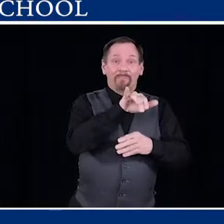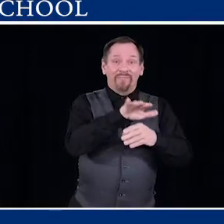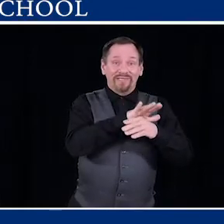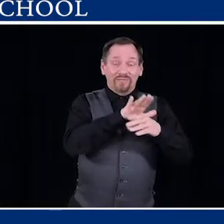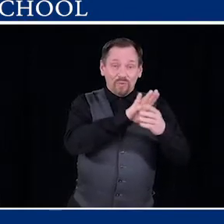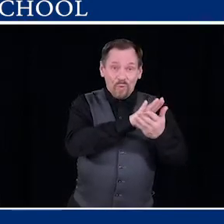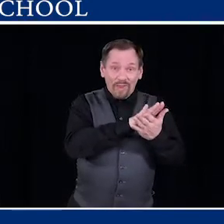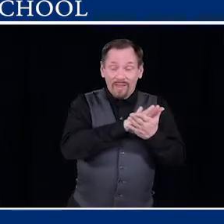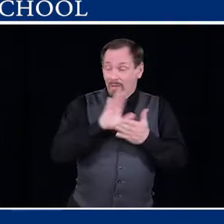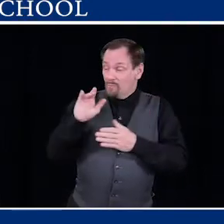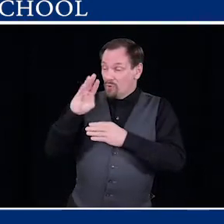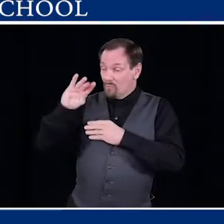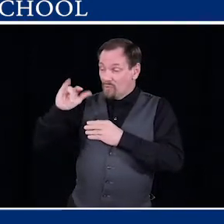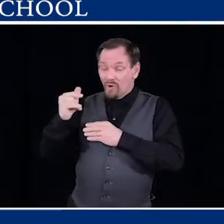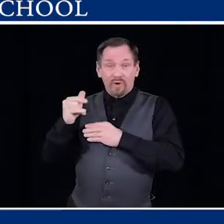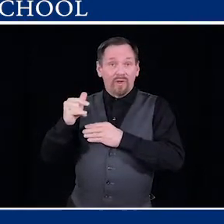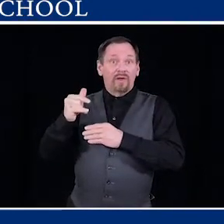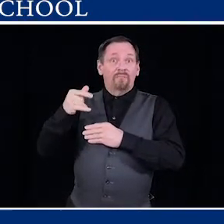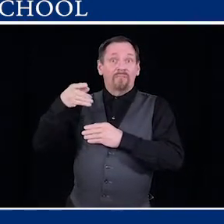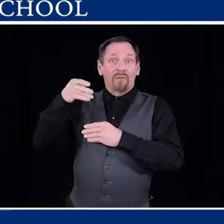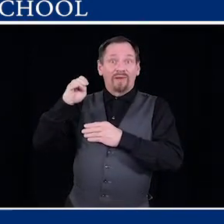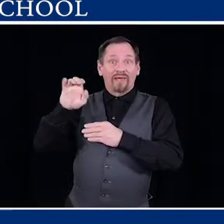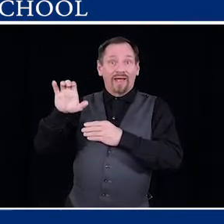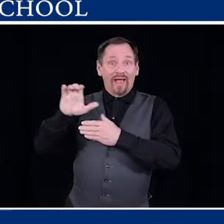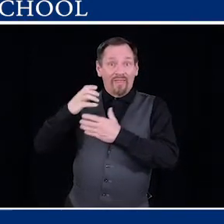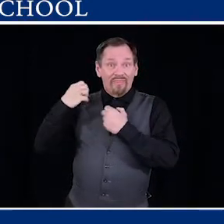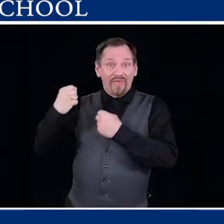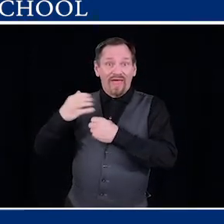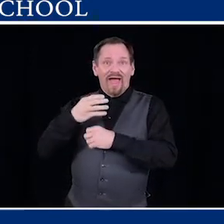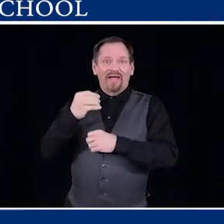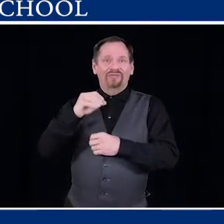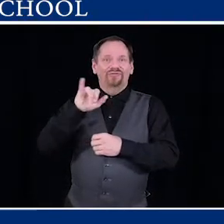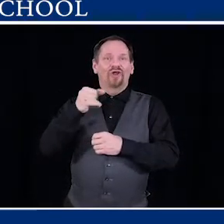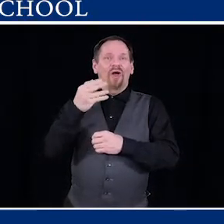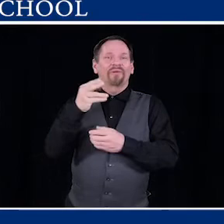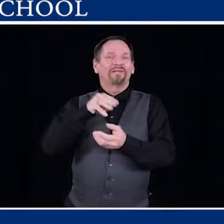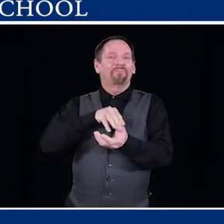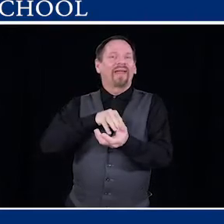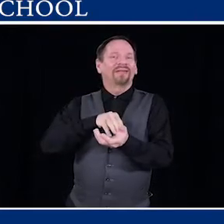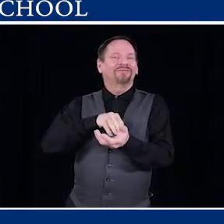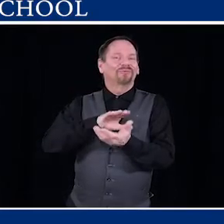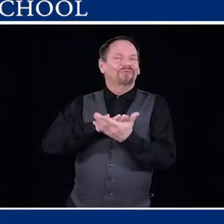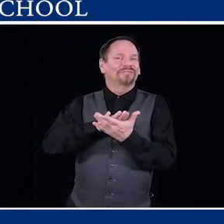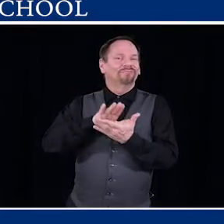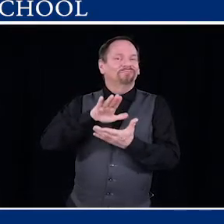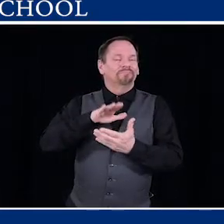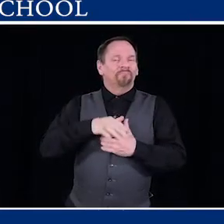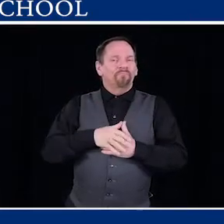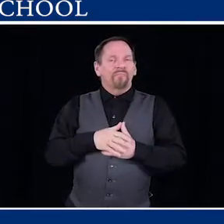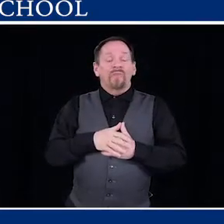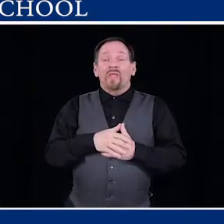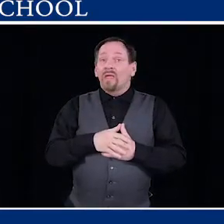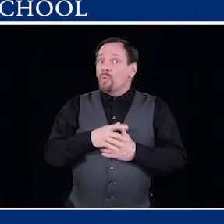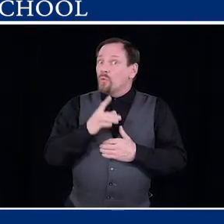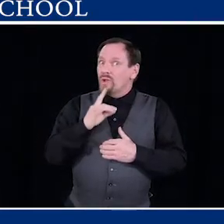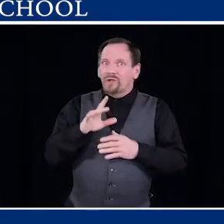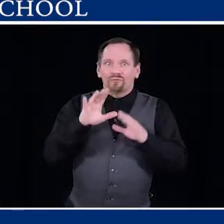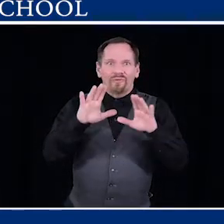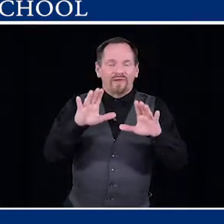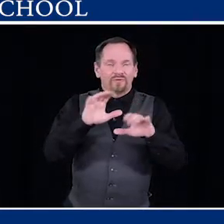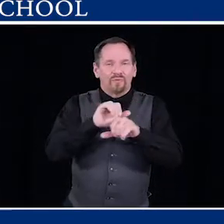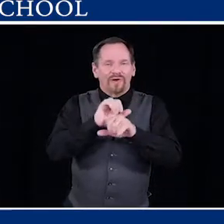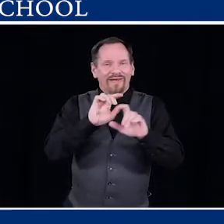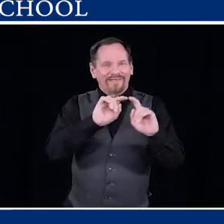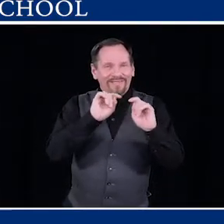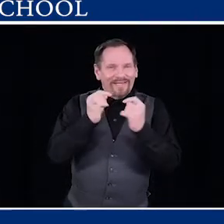School of Public Health, and Johns Hopkins Medical Institutions. And on top of that, it was just great to work in a team to